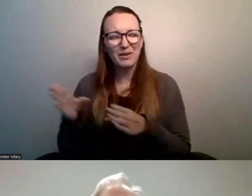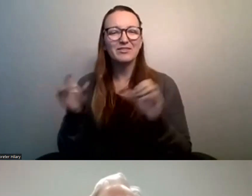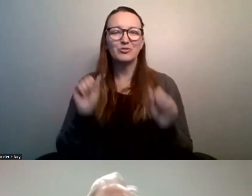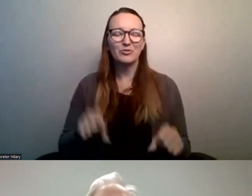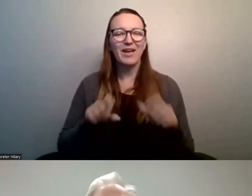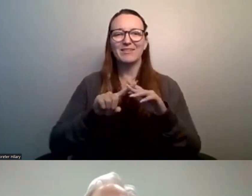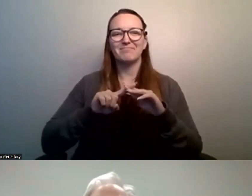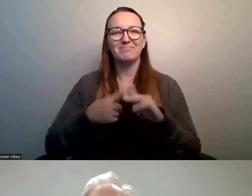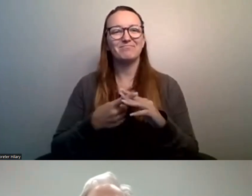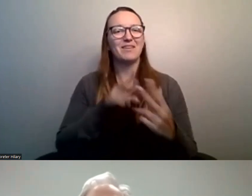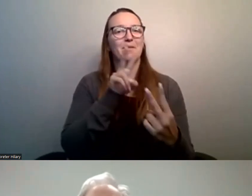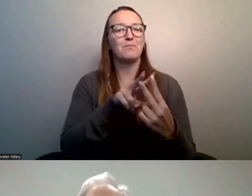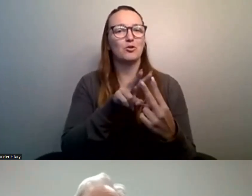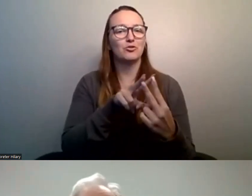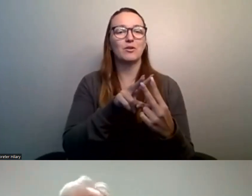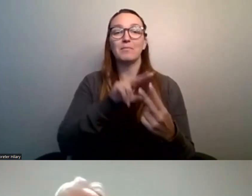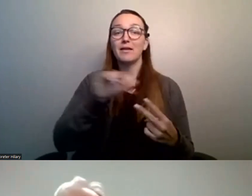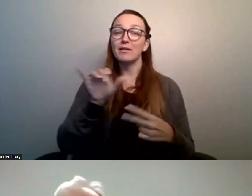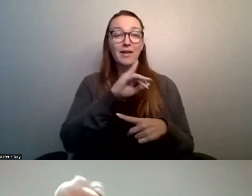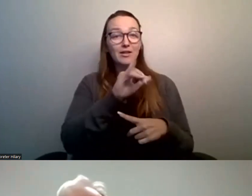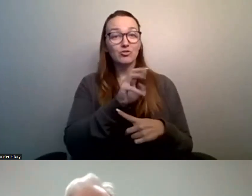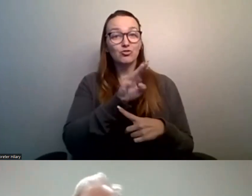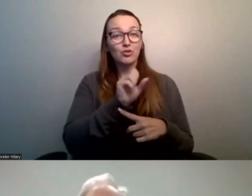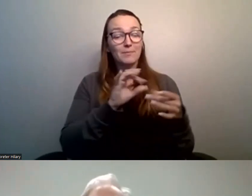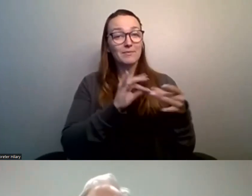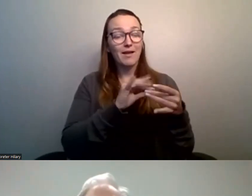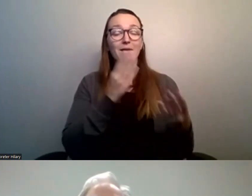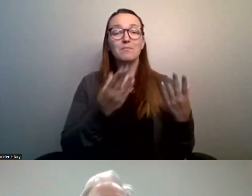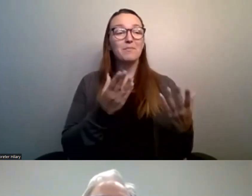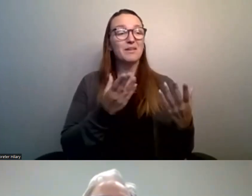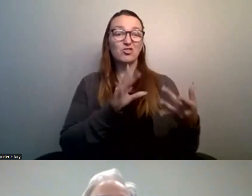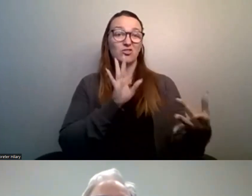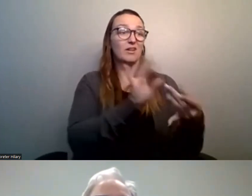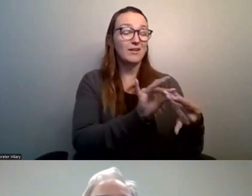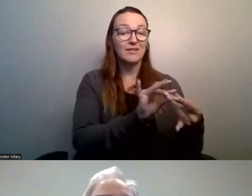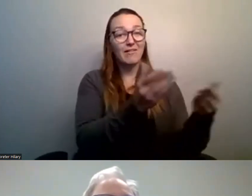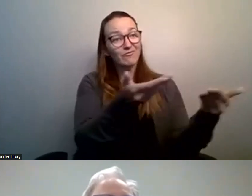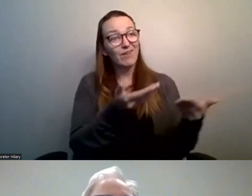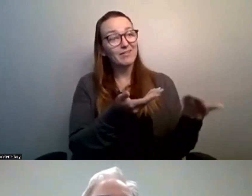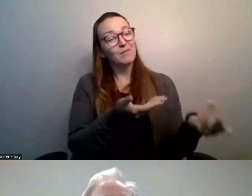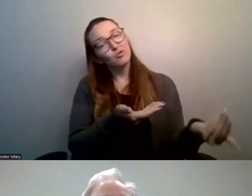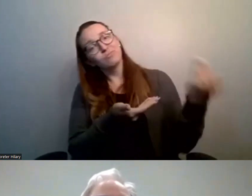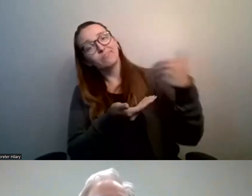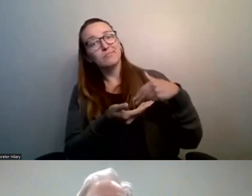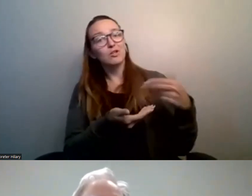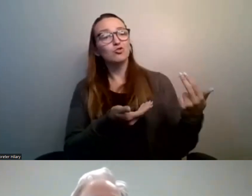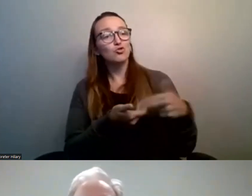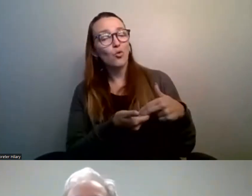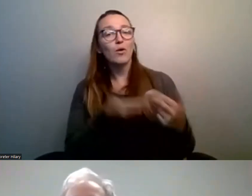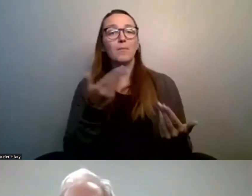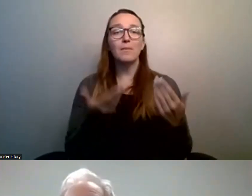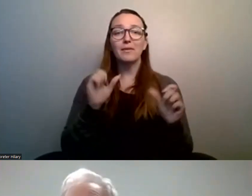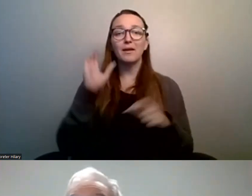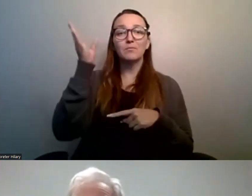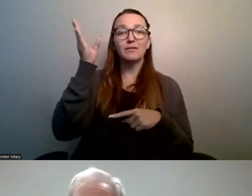be, as James was mentioning, connecting with the community advocate and inviting them in. Maybe there's an opportunity for them to present to your health center